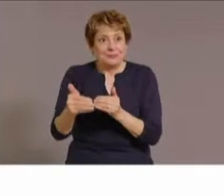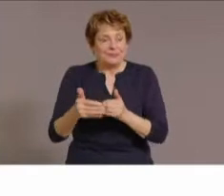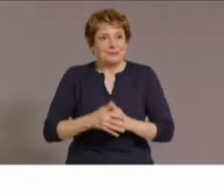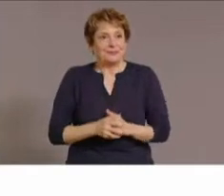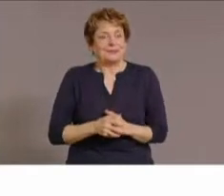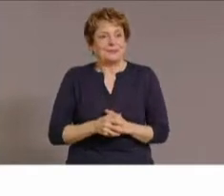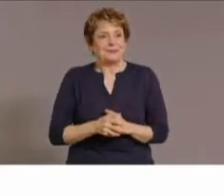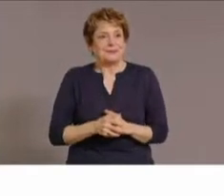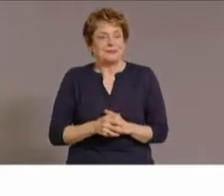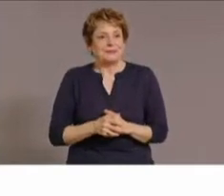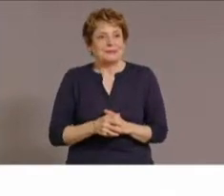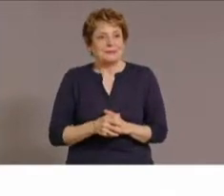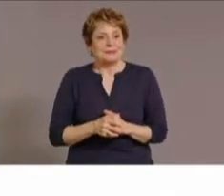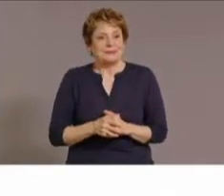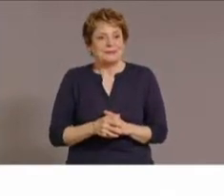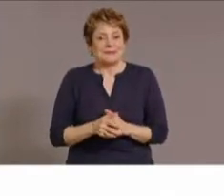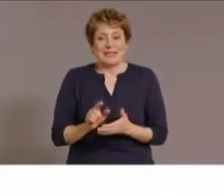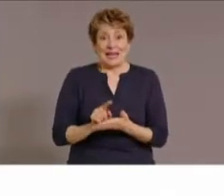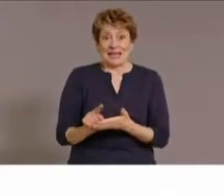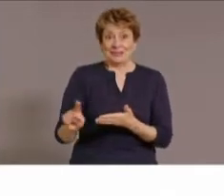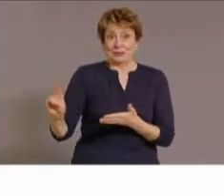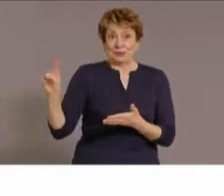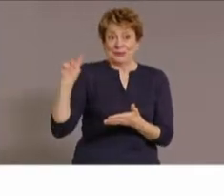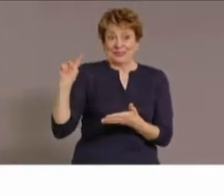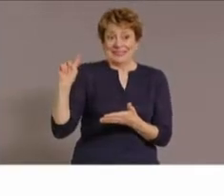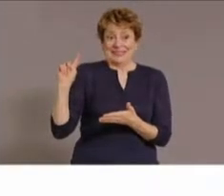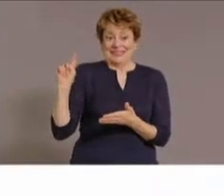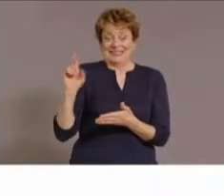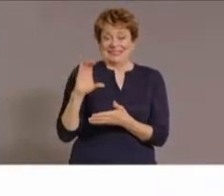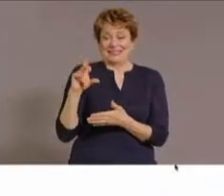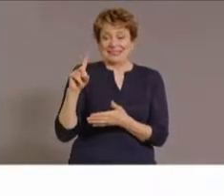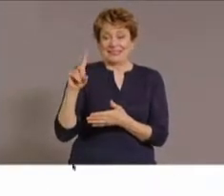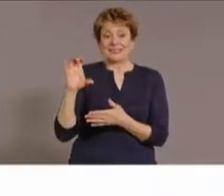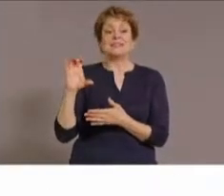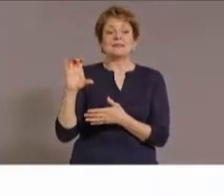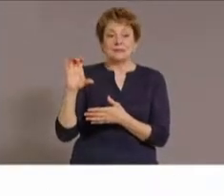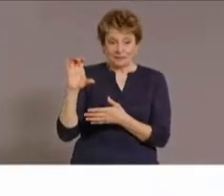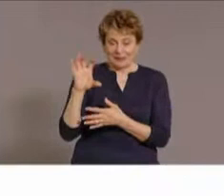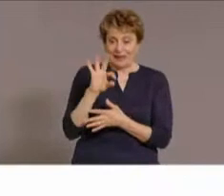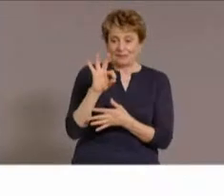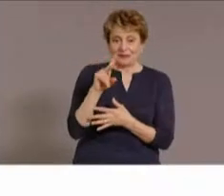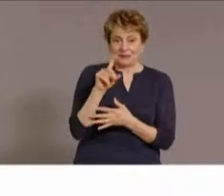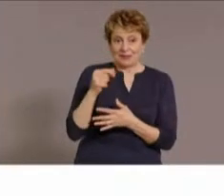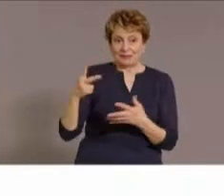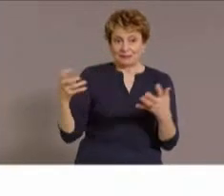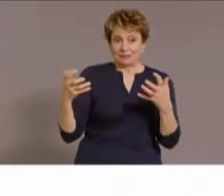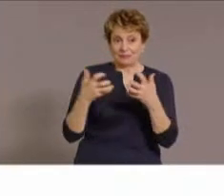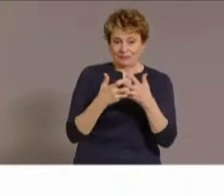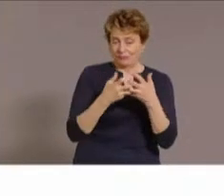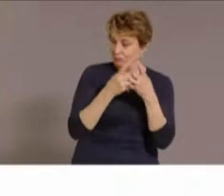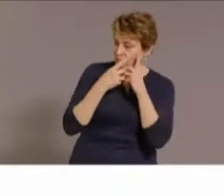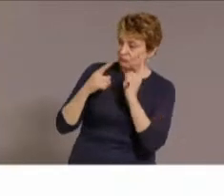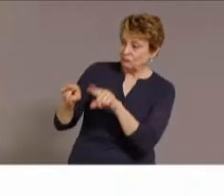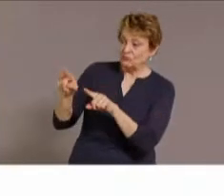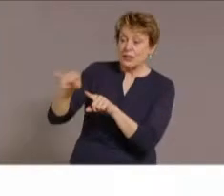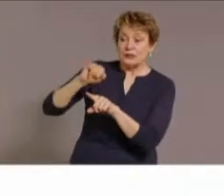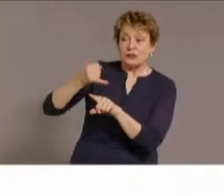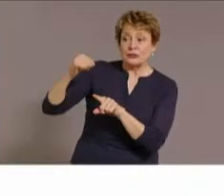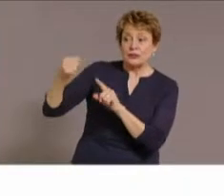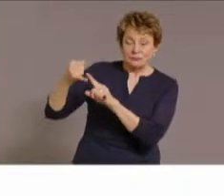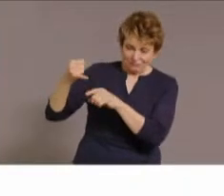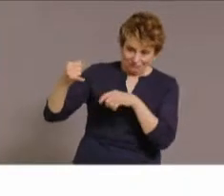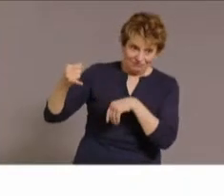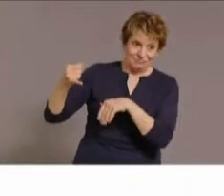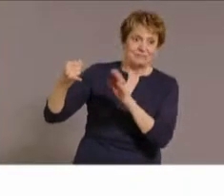And late last week, CDC and FDA lifted the pause of the Johnson & Johnson COVID-19 vaccine. If